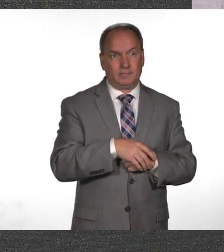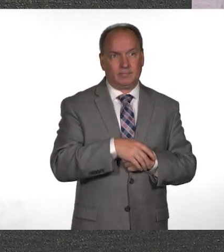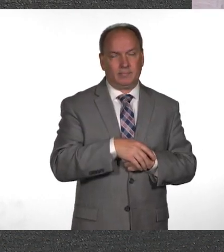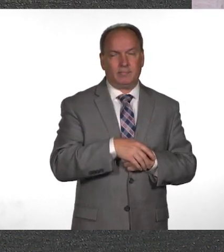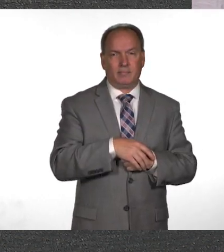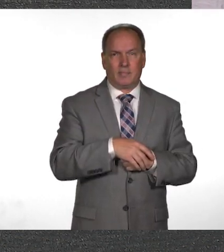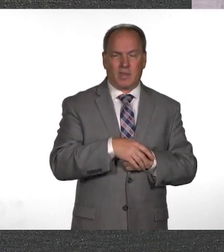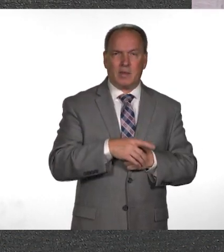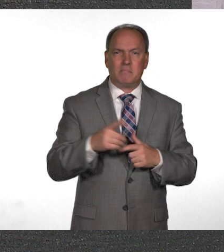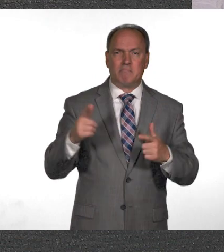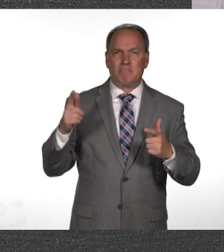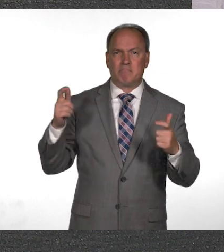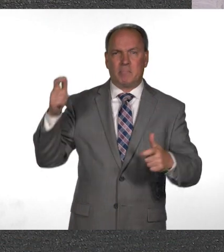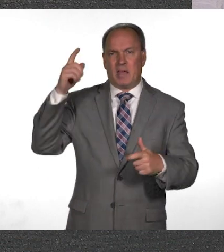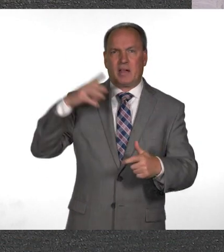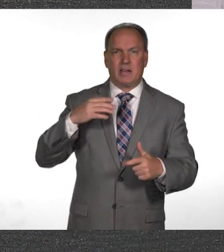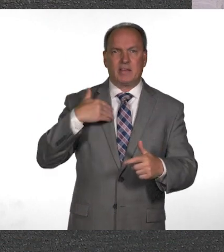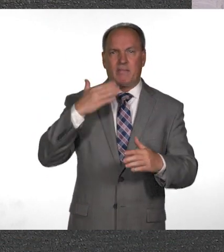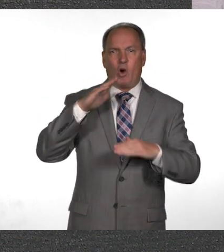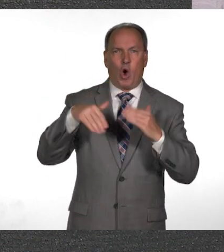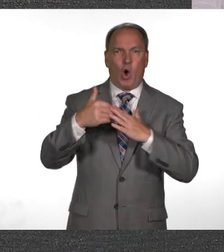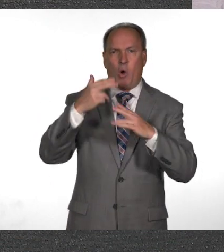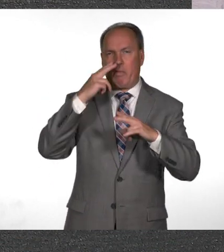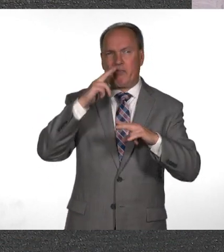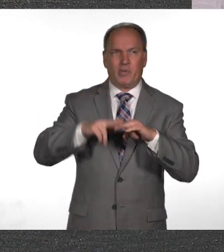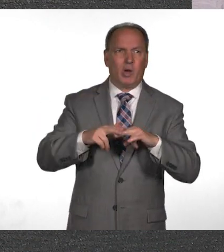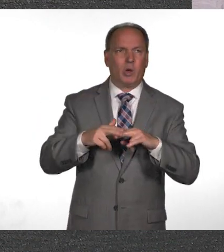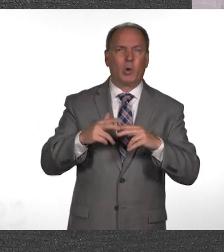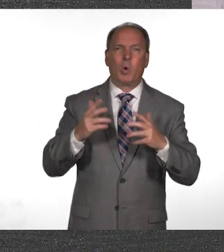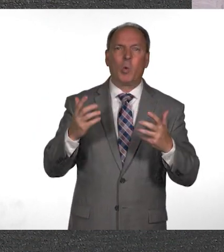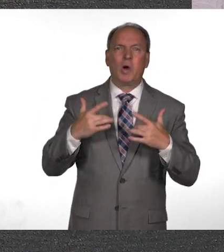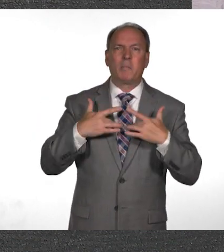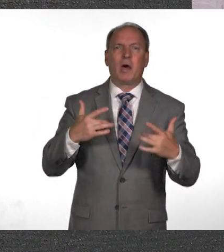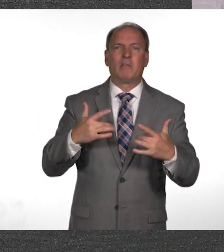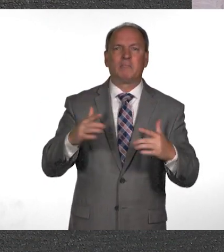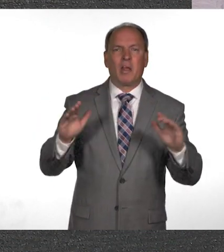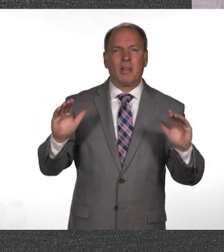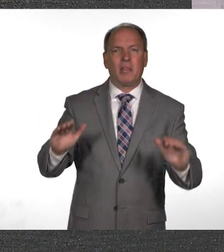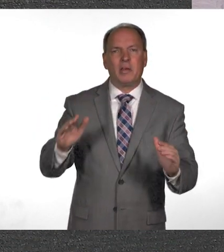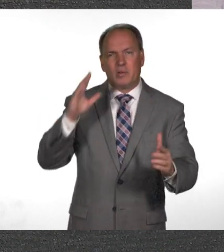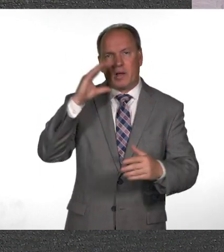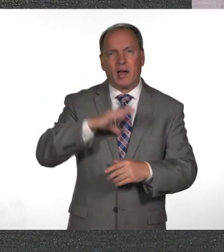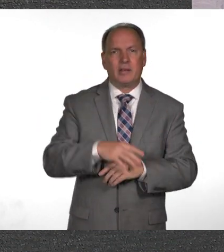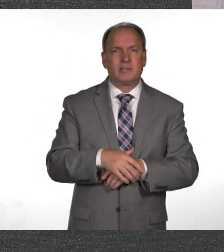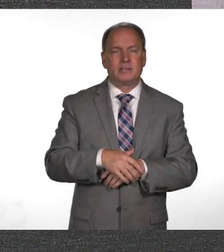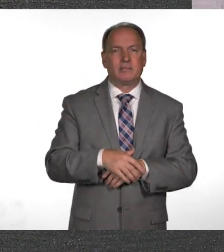Big guys have all the fun. What about the little guys?